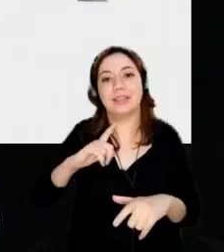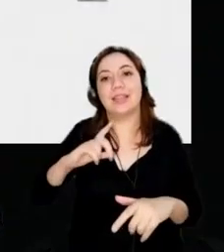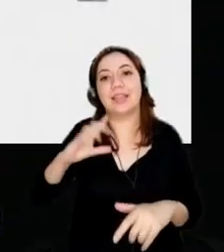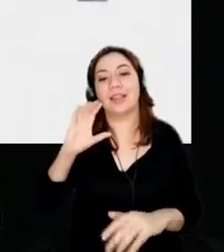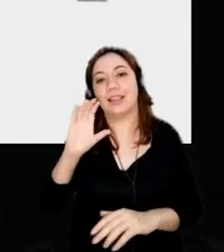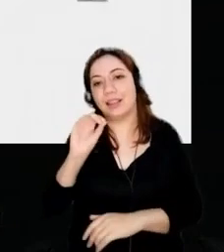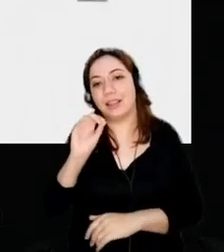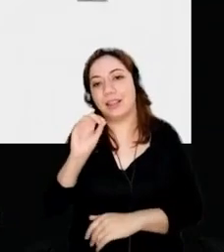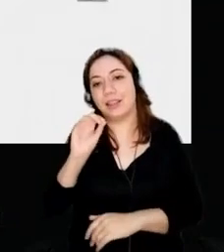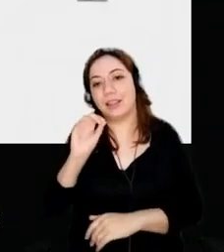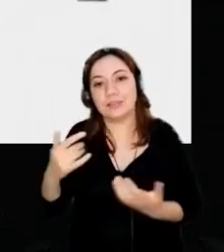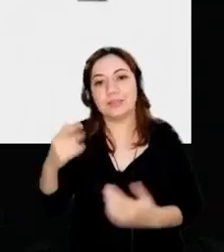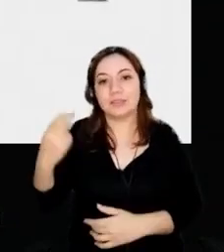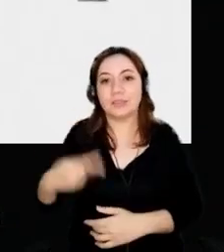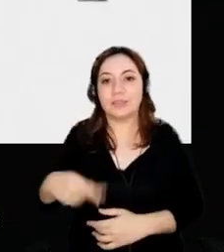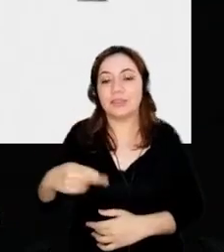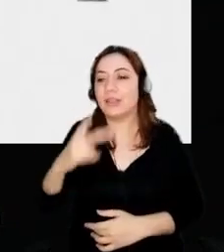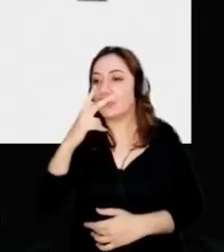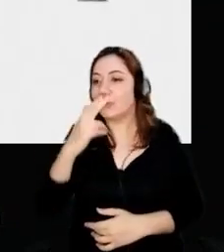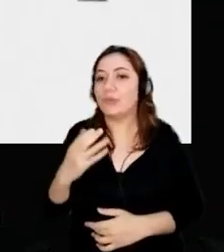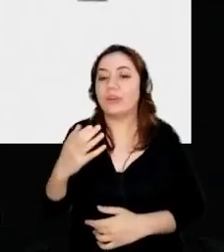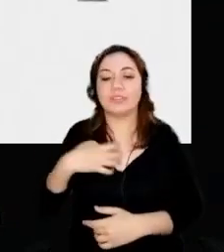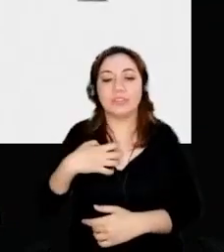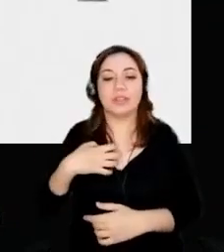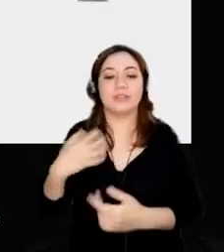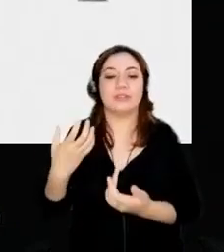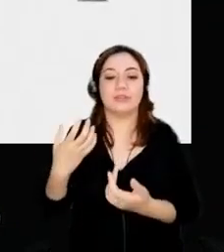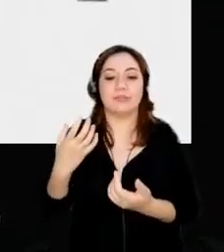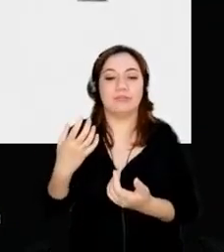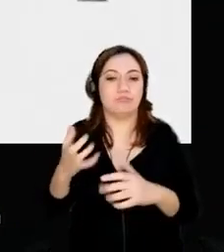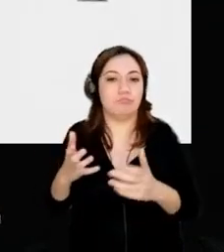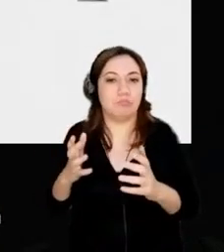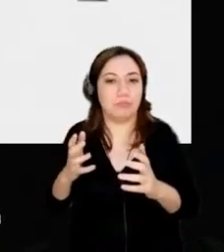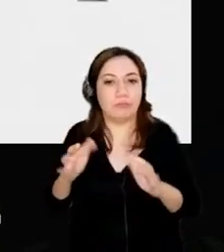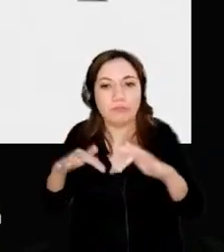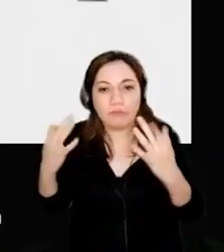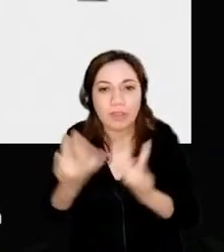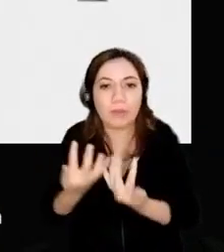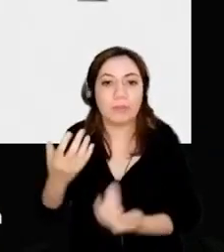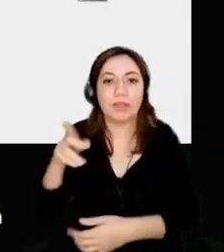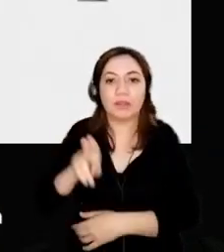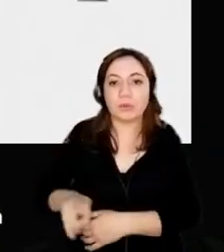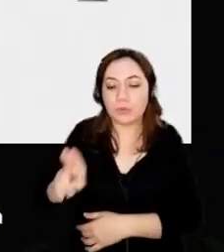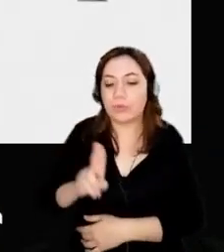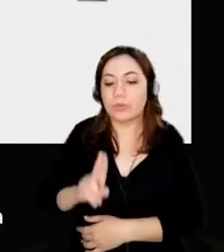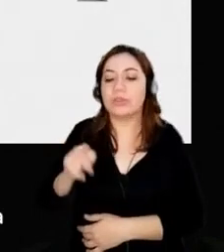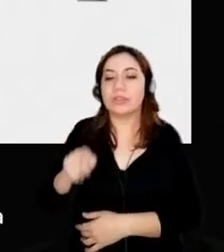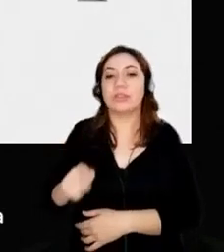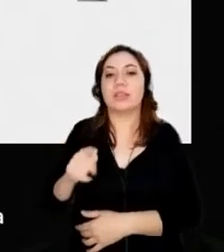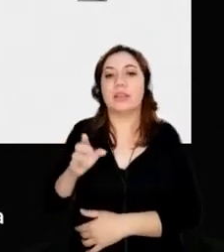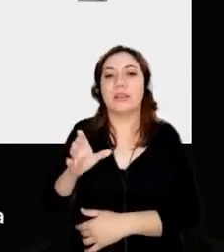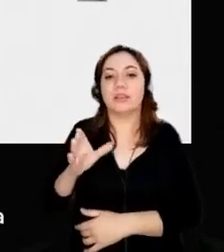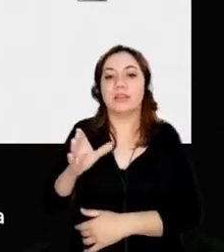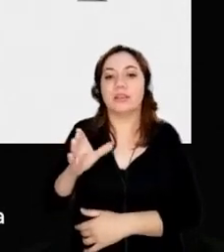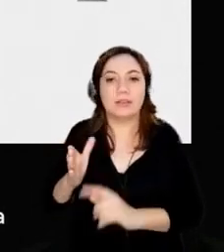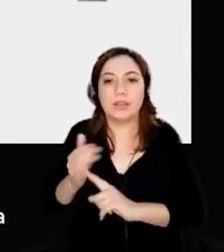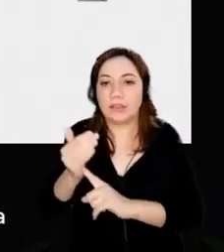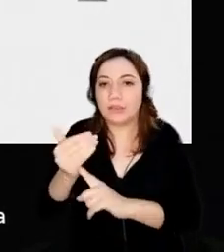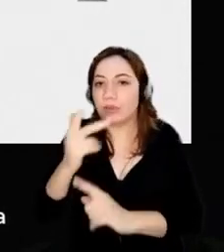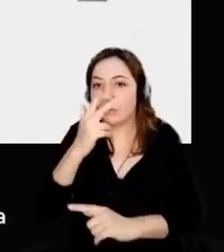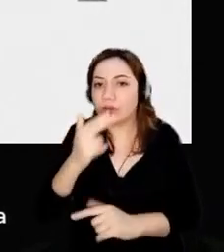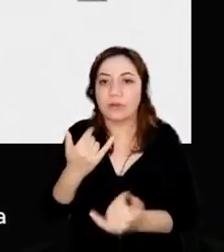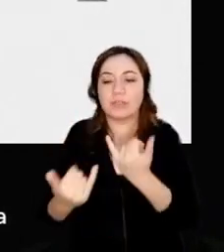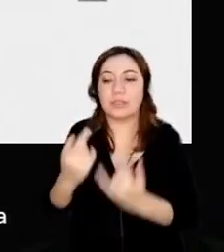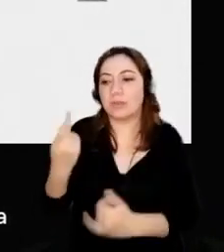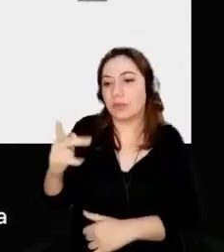treated like family. Halo is all about creating, using technology, your dog wears, and an app, to really revolutionize the